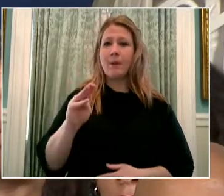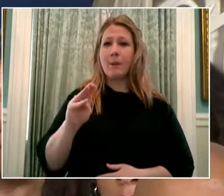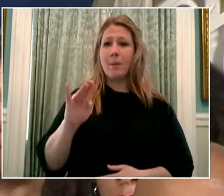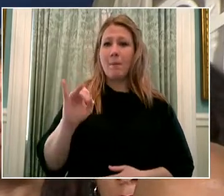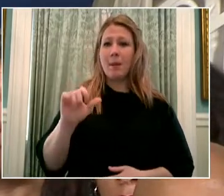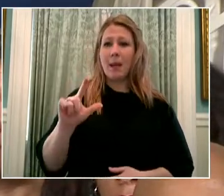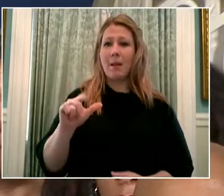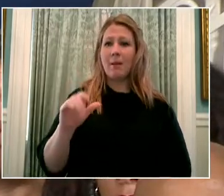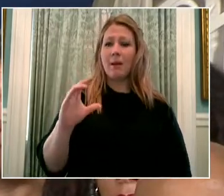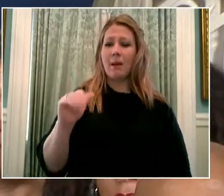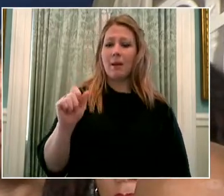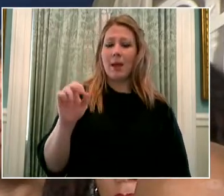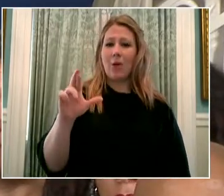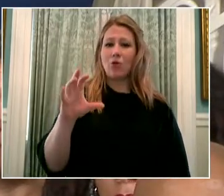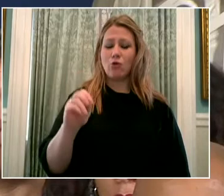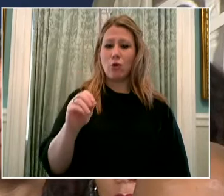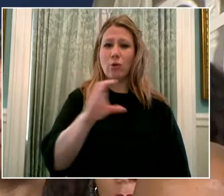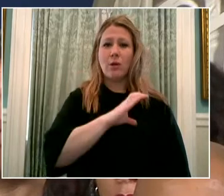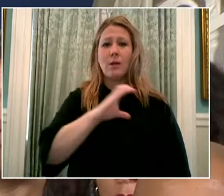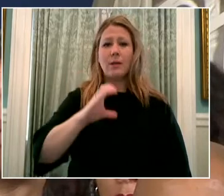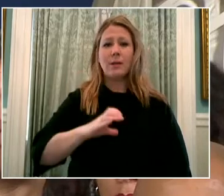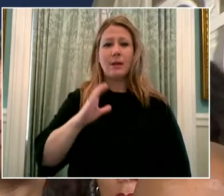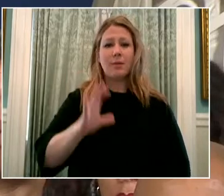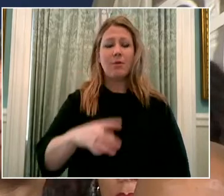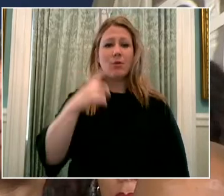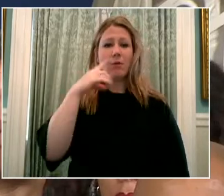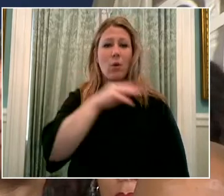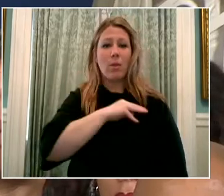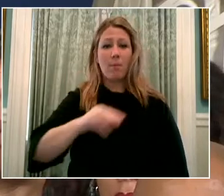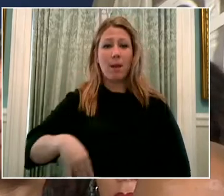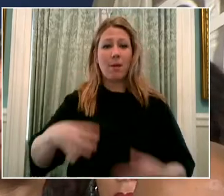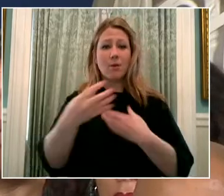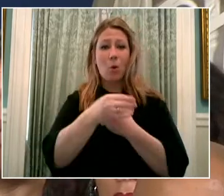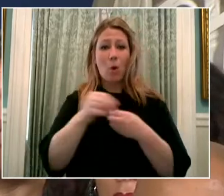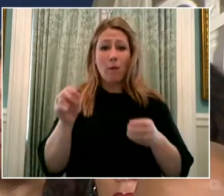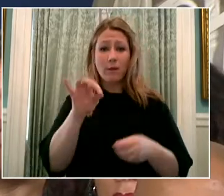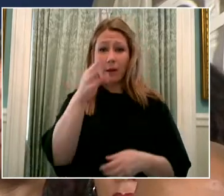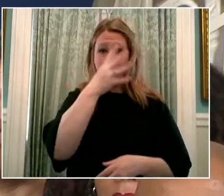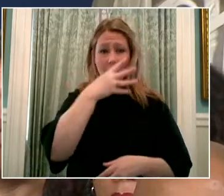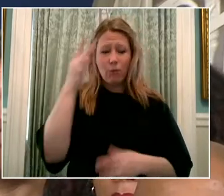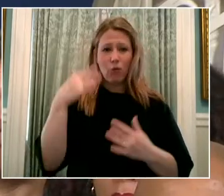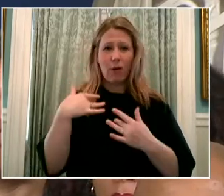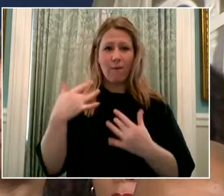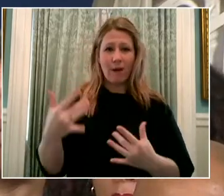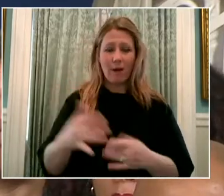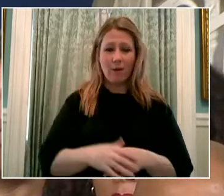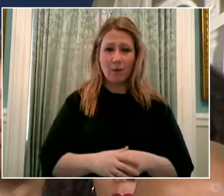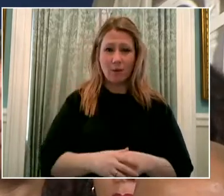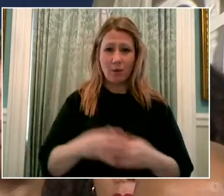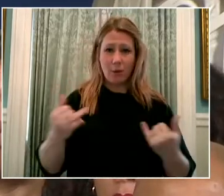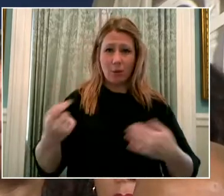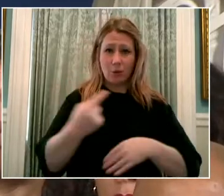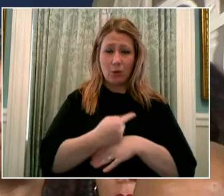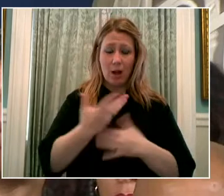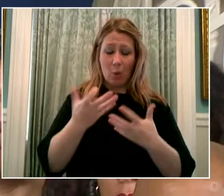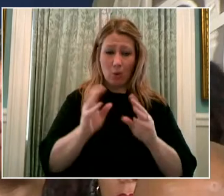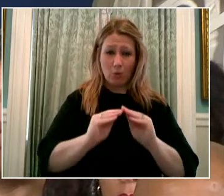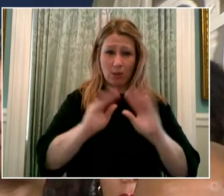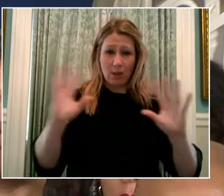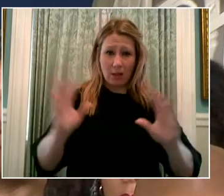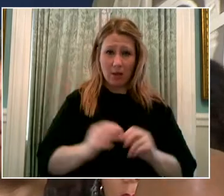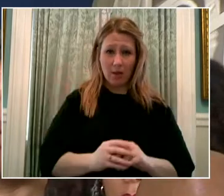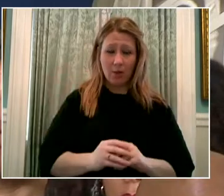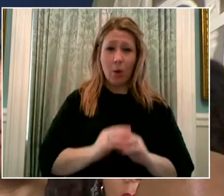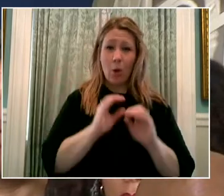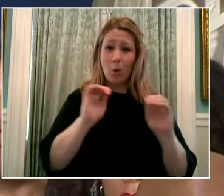Office of Immigrant Affairs. Today, we want to be clear, no other city has been as generous